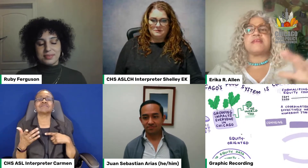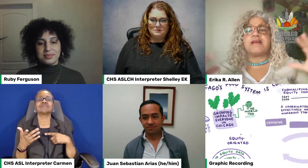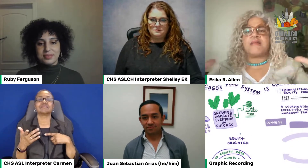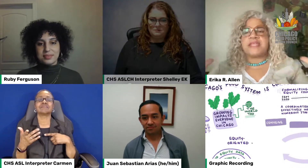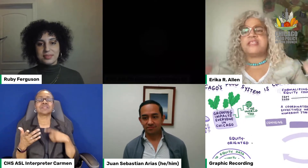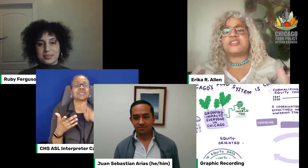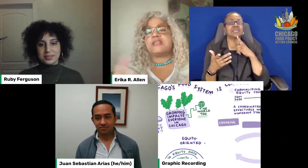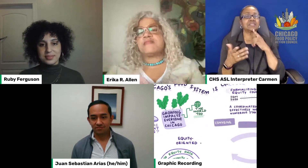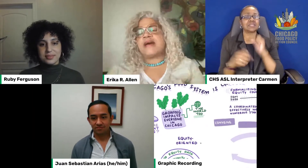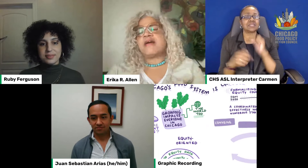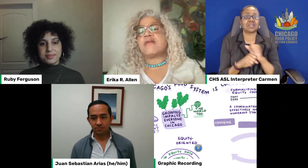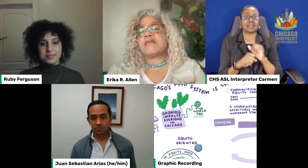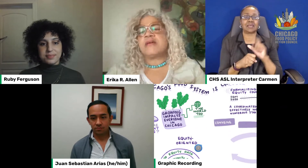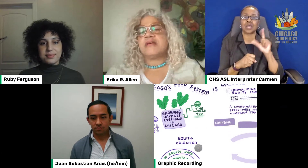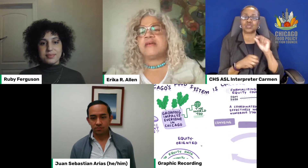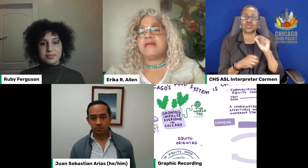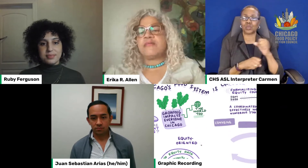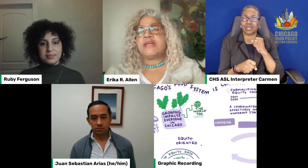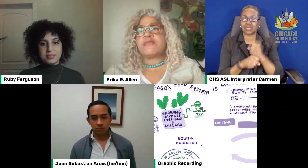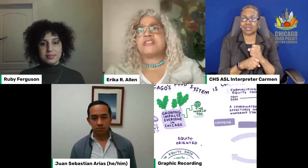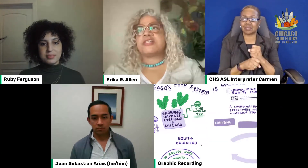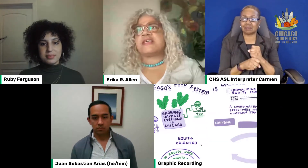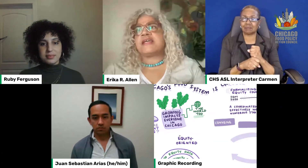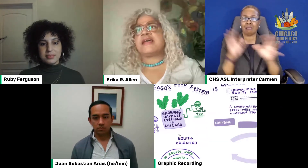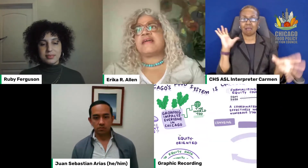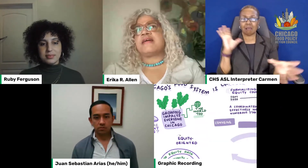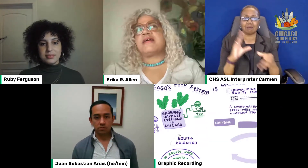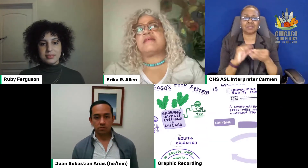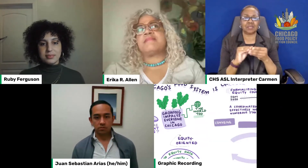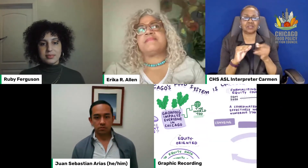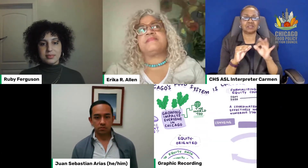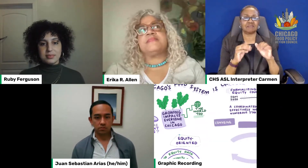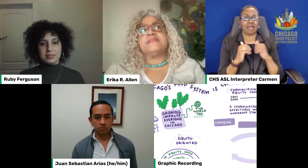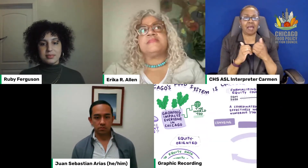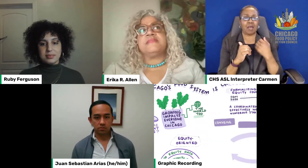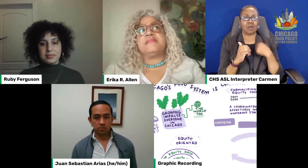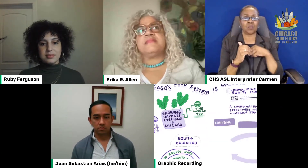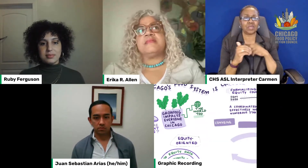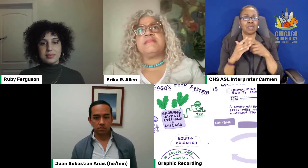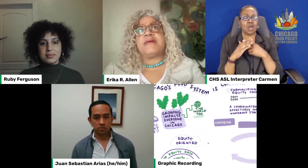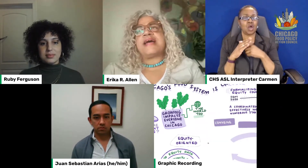20-year culmination of how we originally,